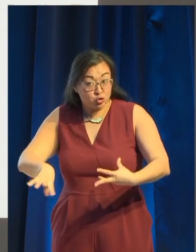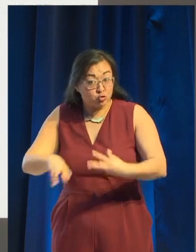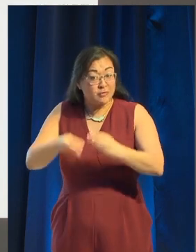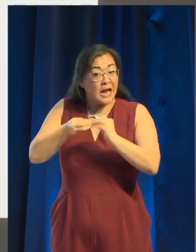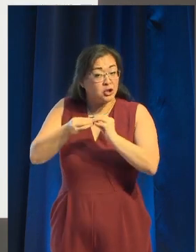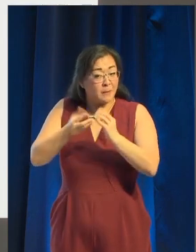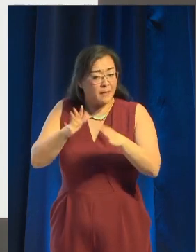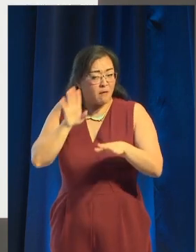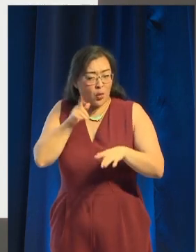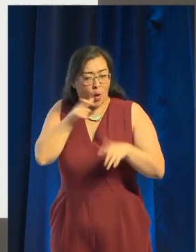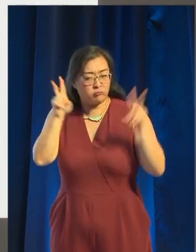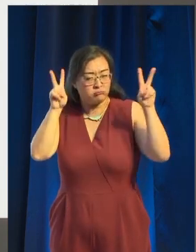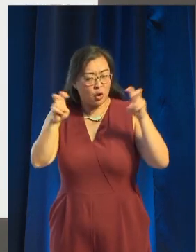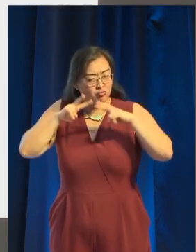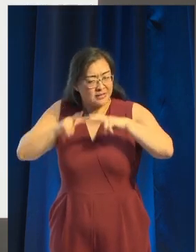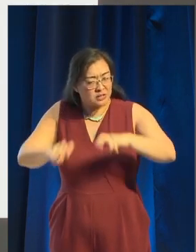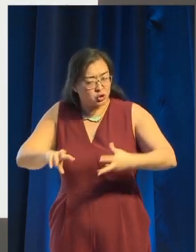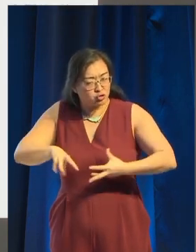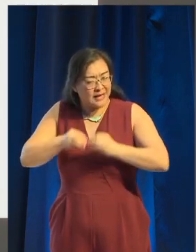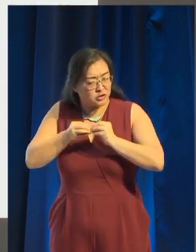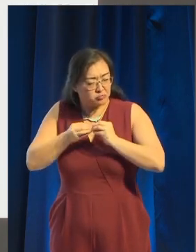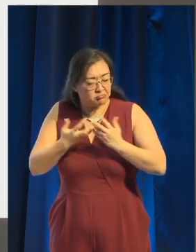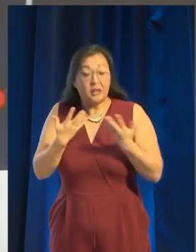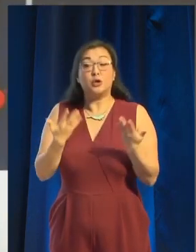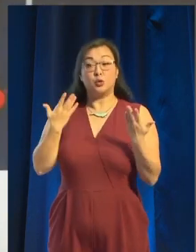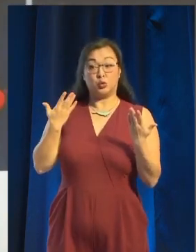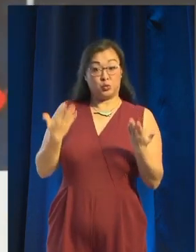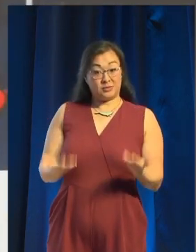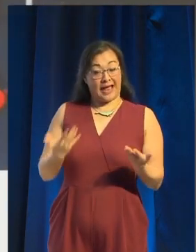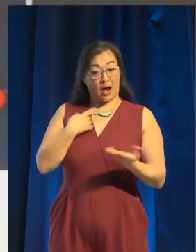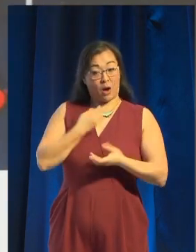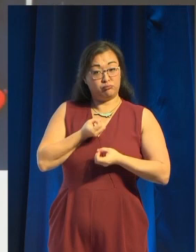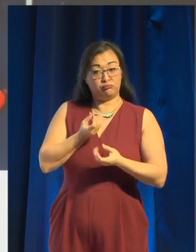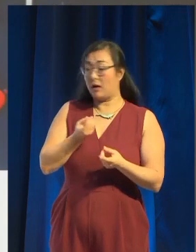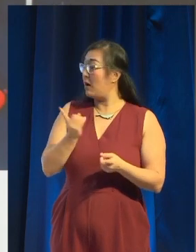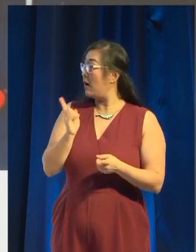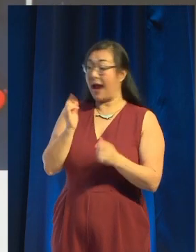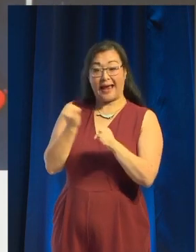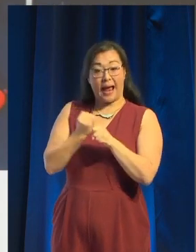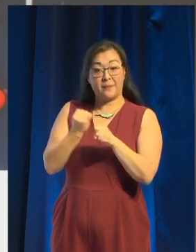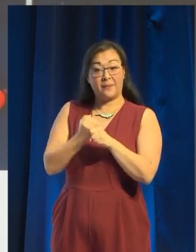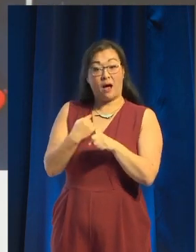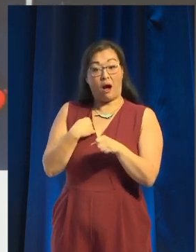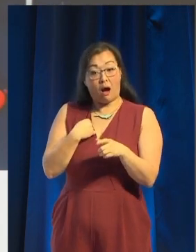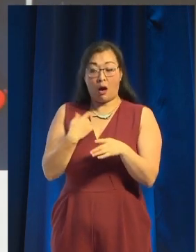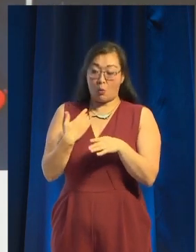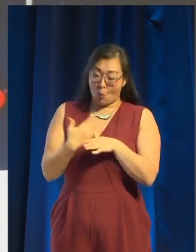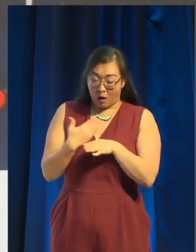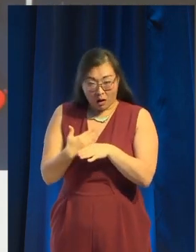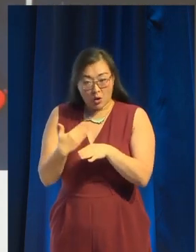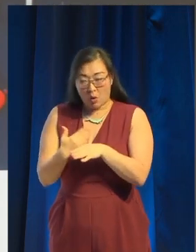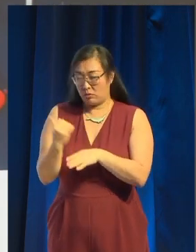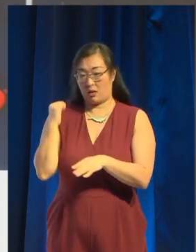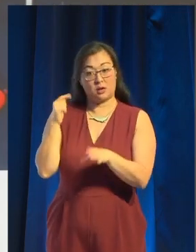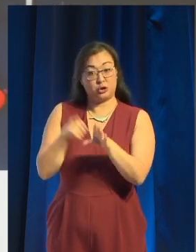words. And today I'm going to talk about a game that I worked on the last year,